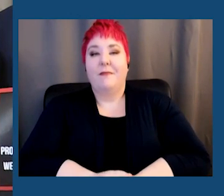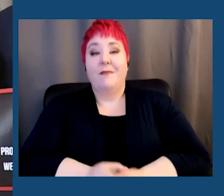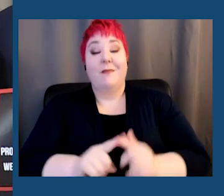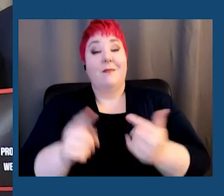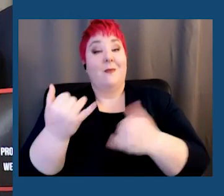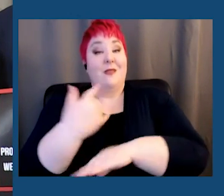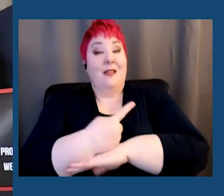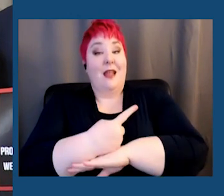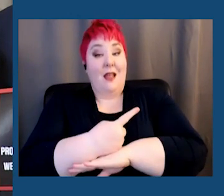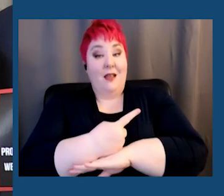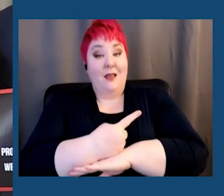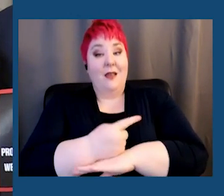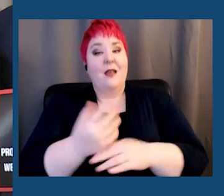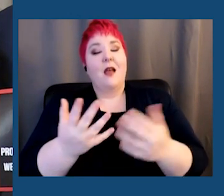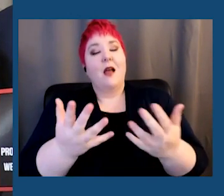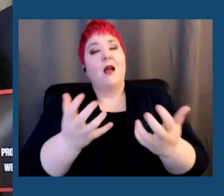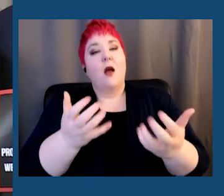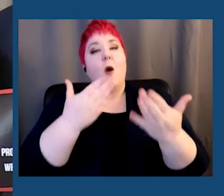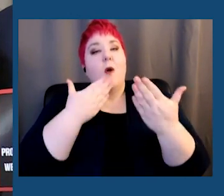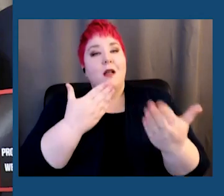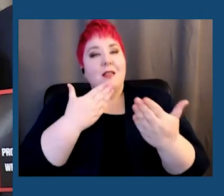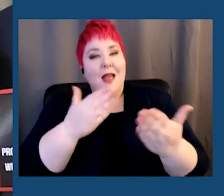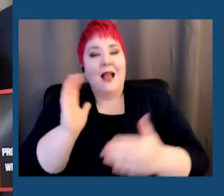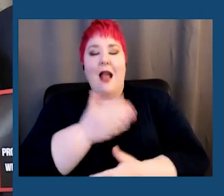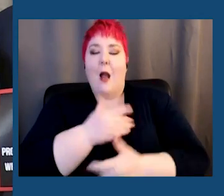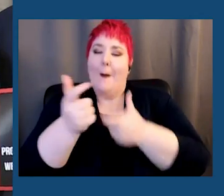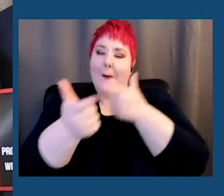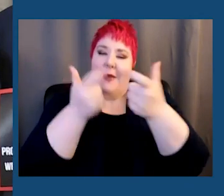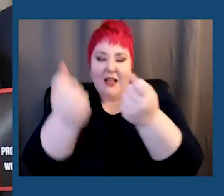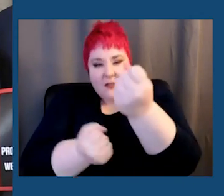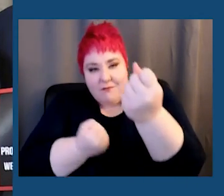I want to thank our biggest champion,